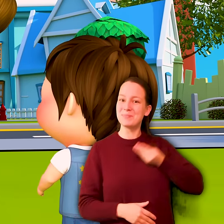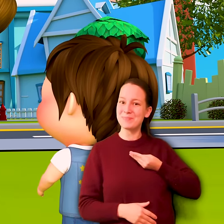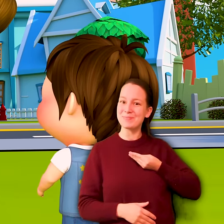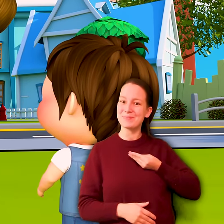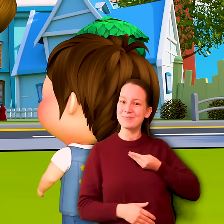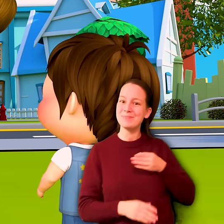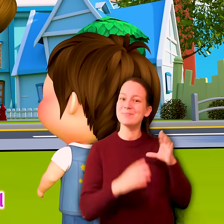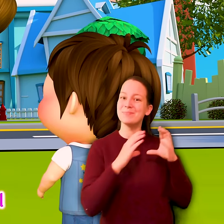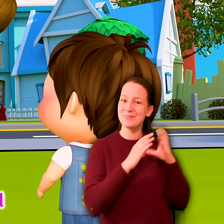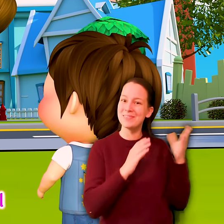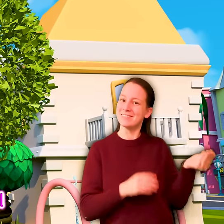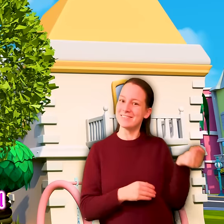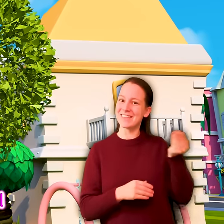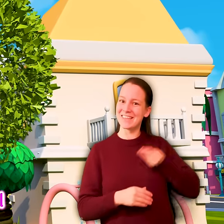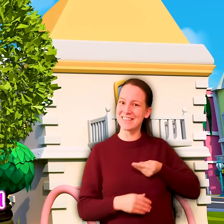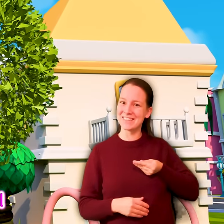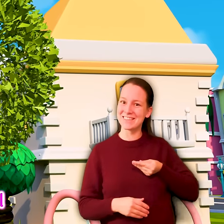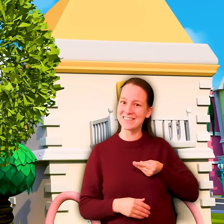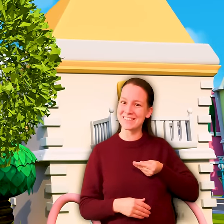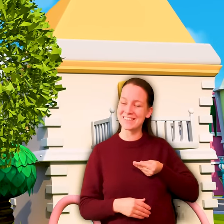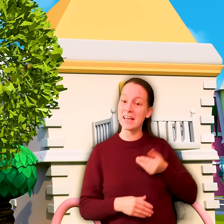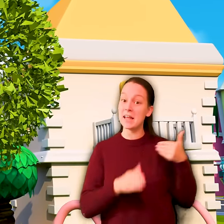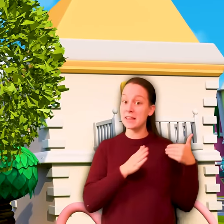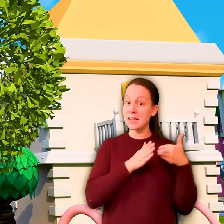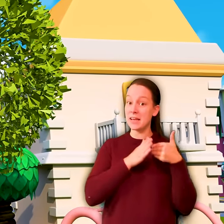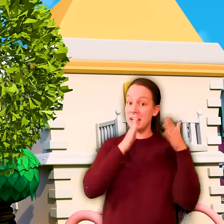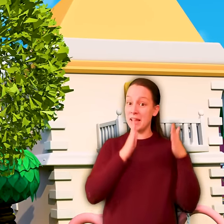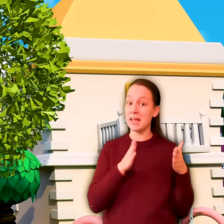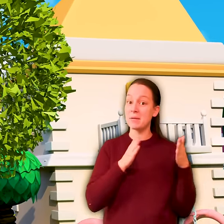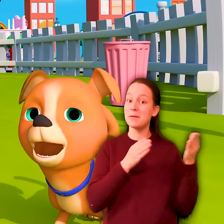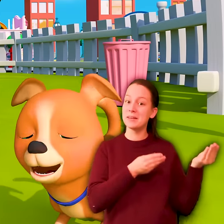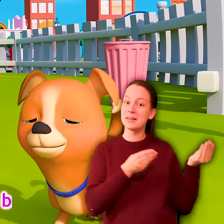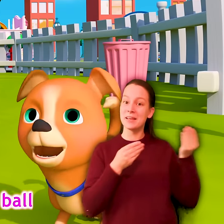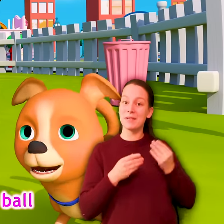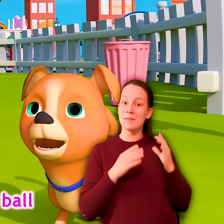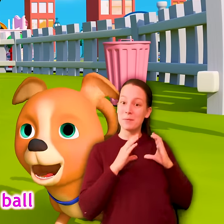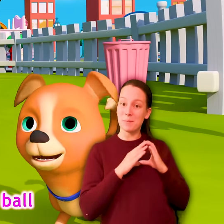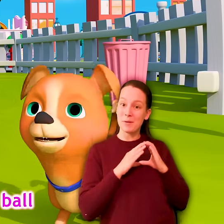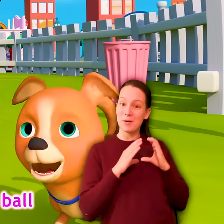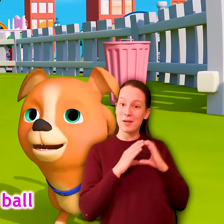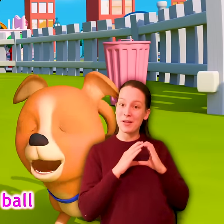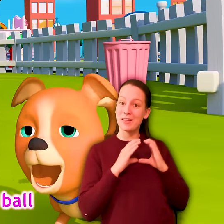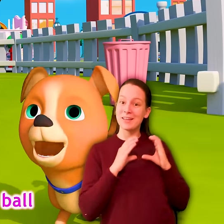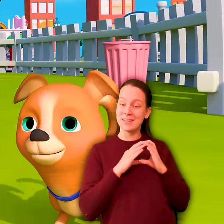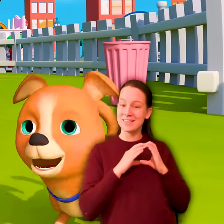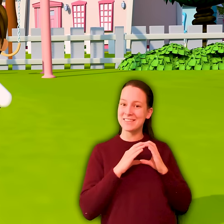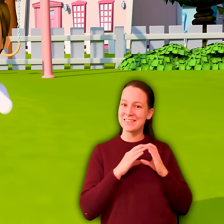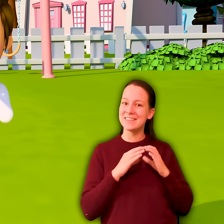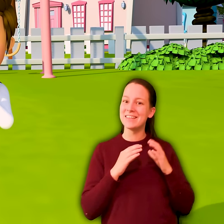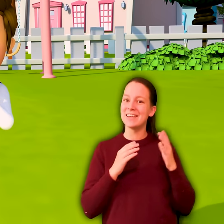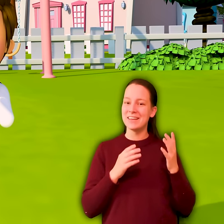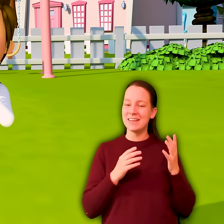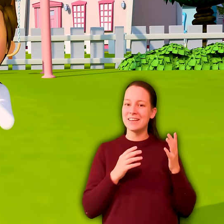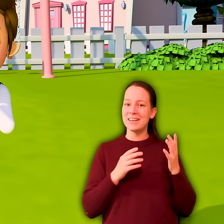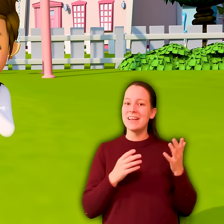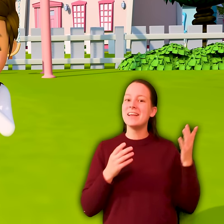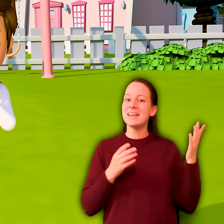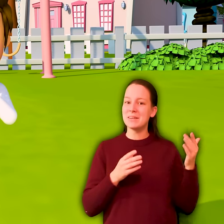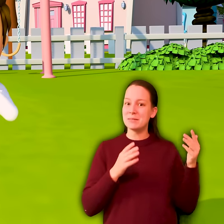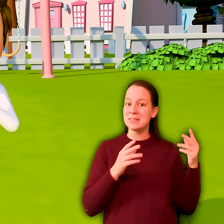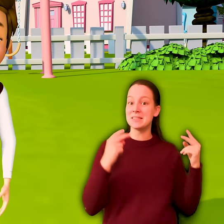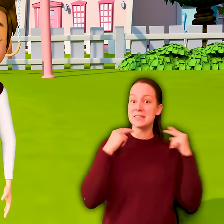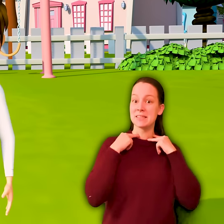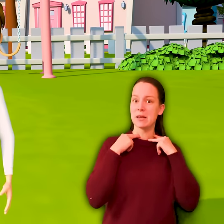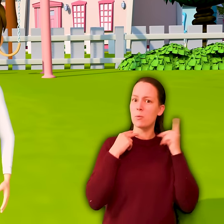that's our ball back our ball our neighbor gave us that car ball it was stuck